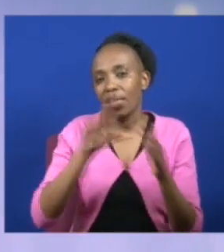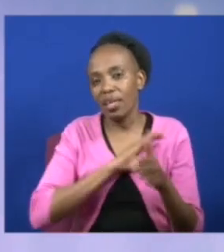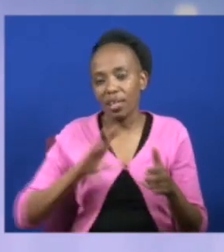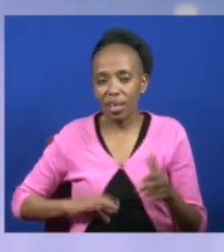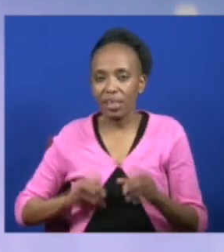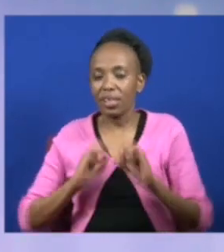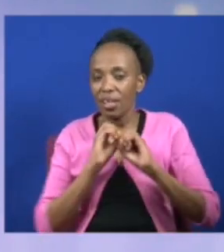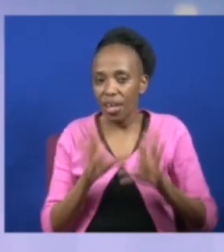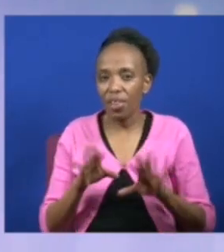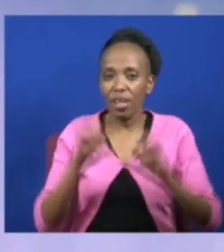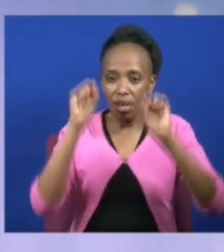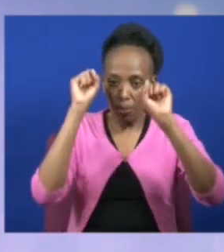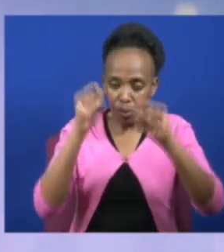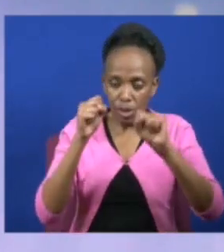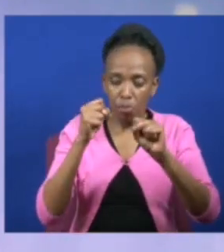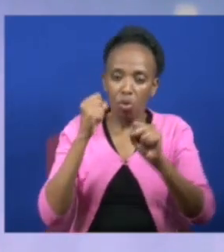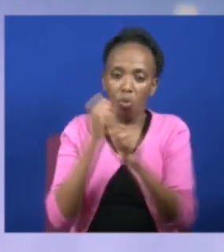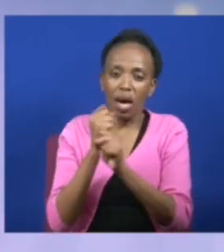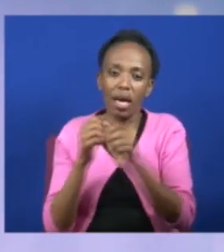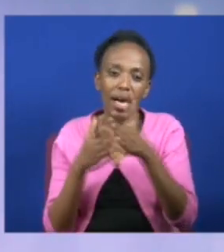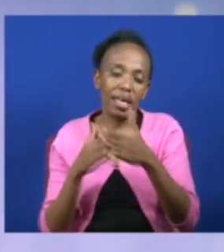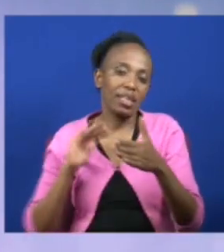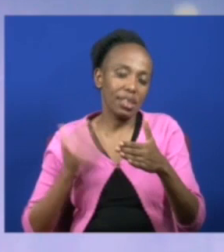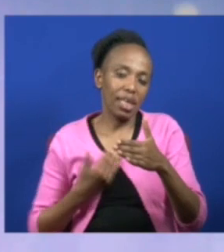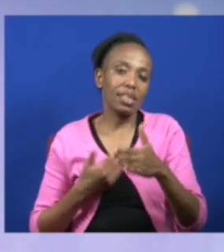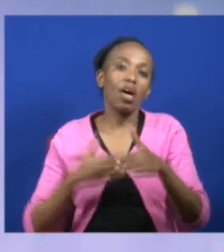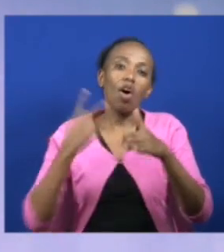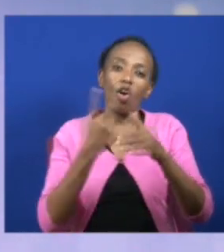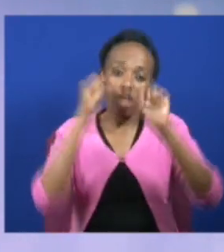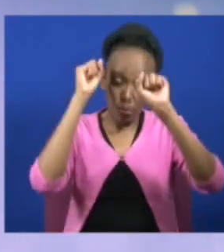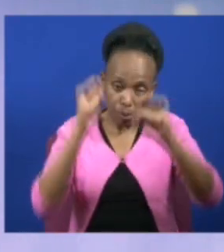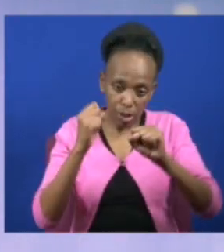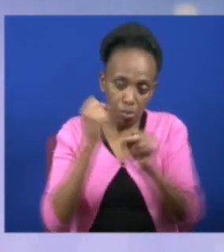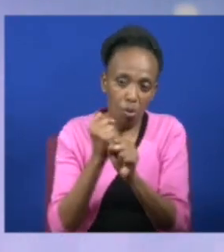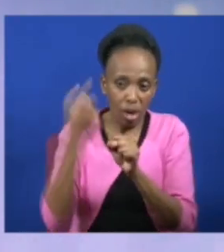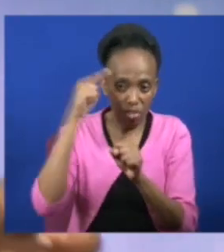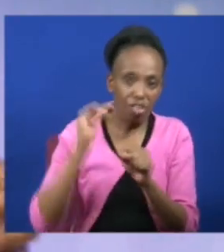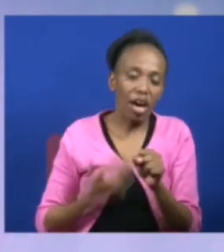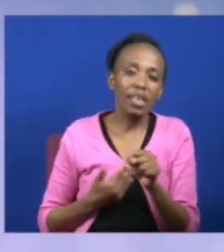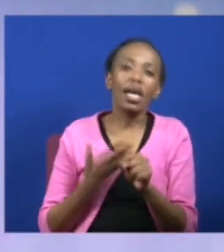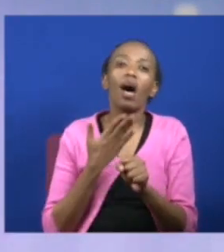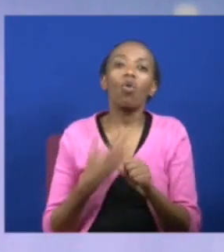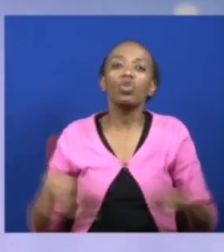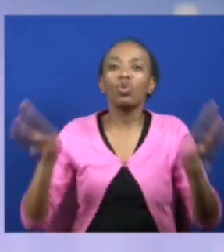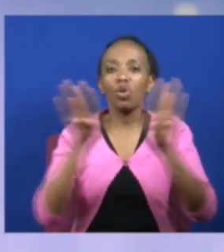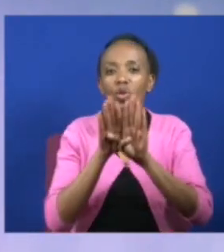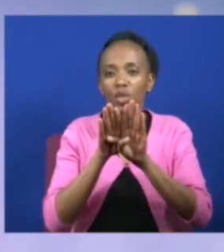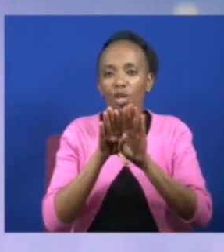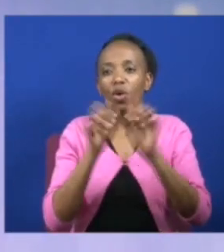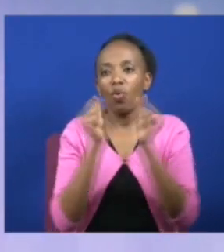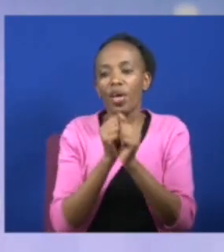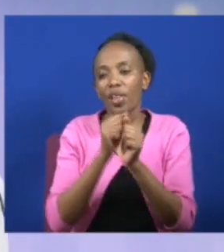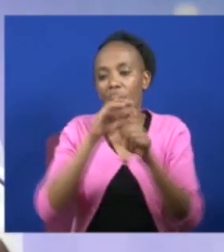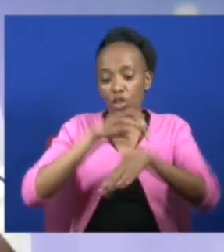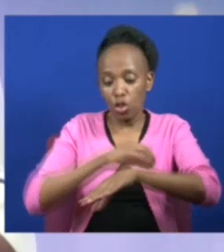Christ, nothing can work against us. It can only work for us. I want to close with a scripture